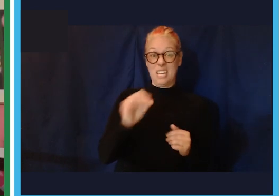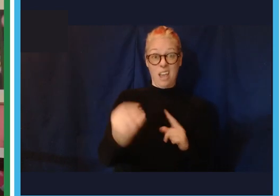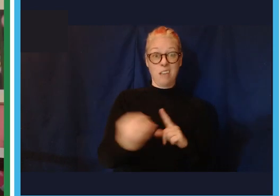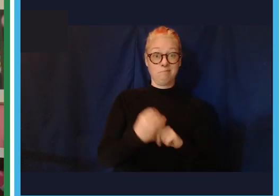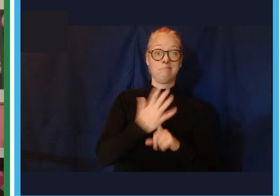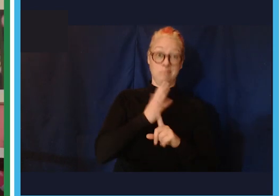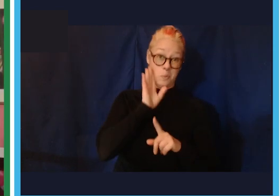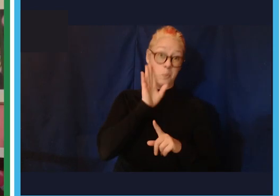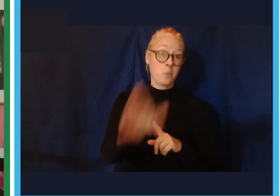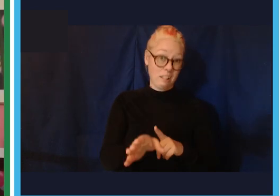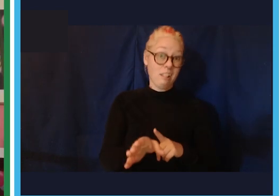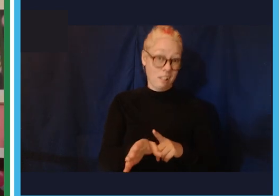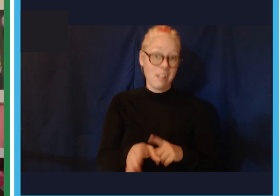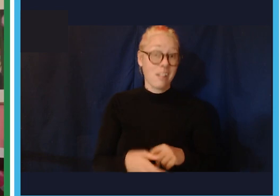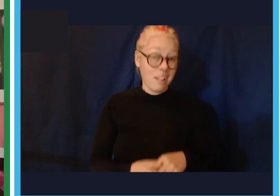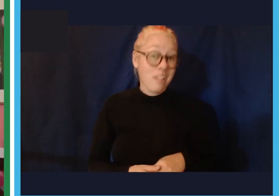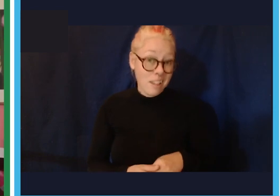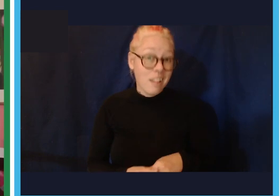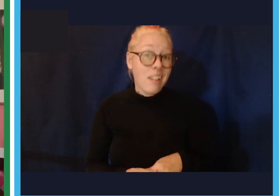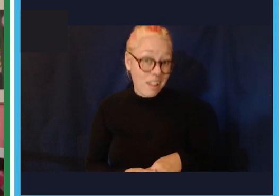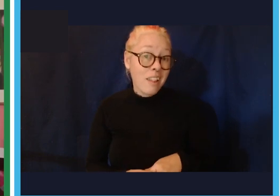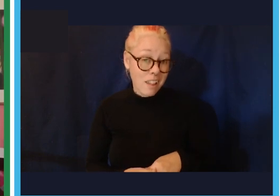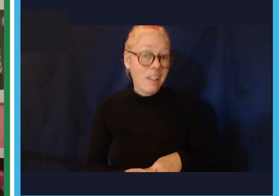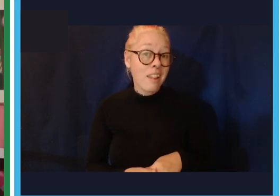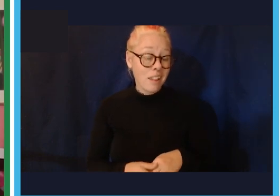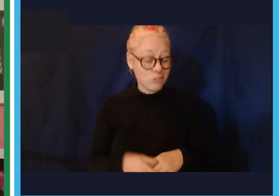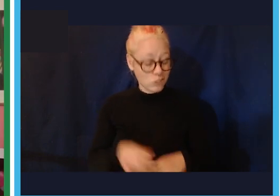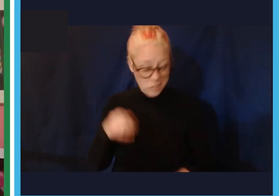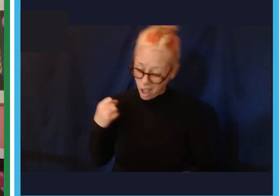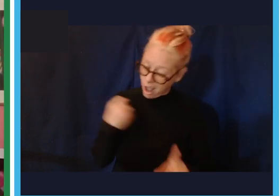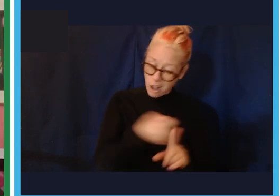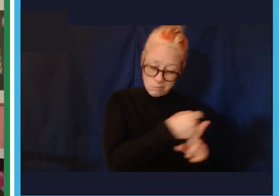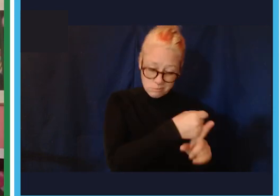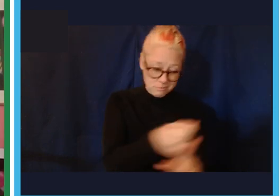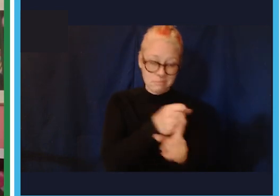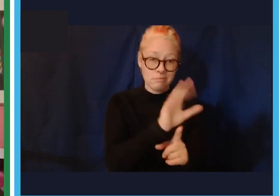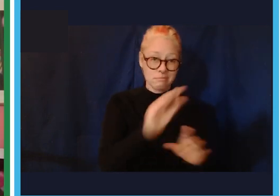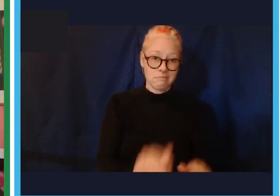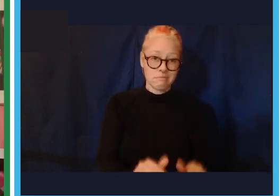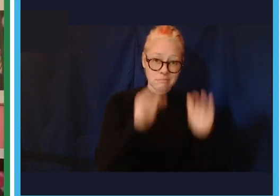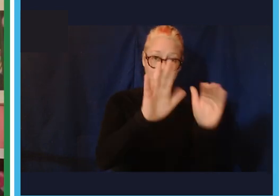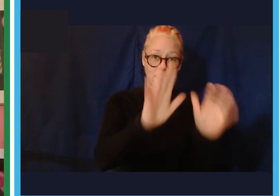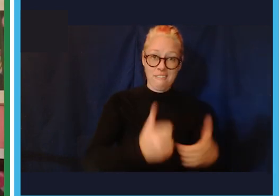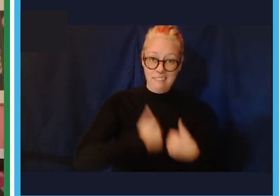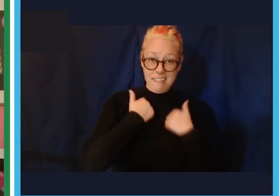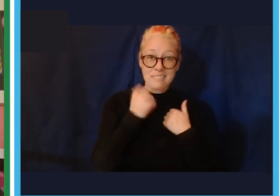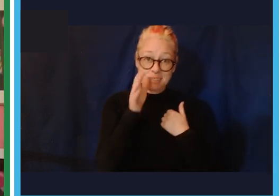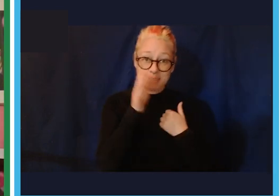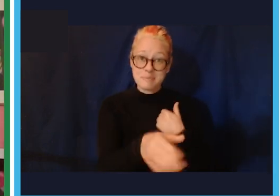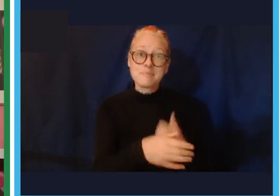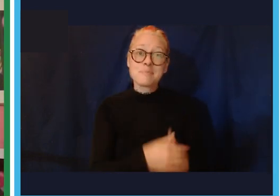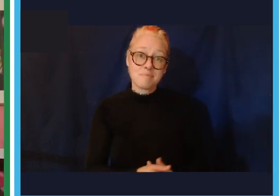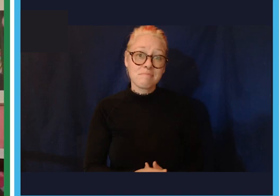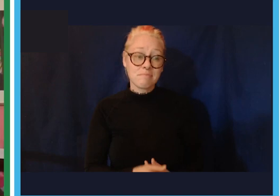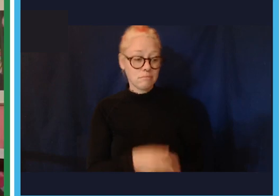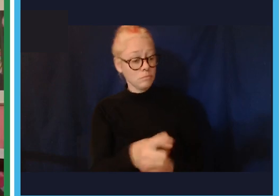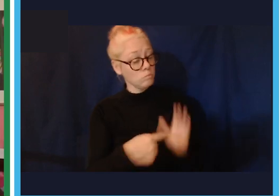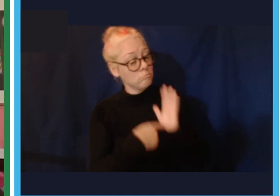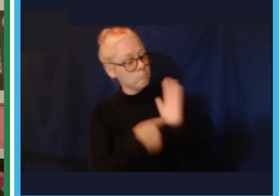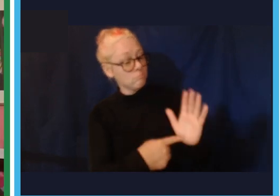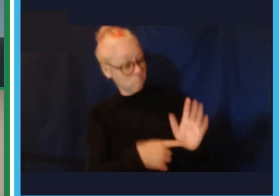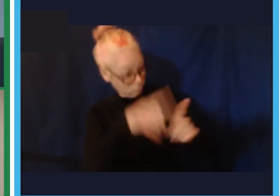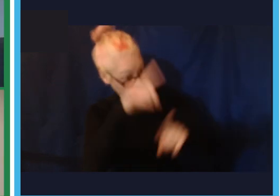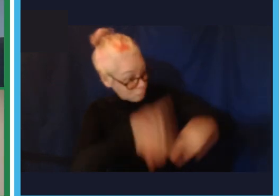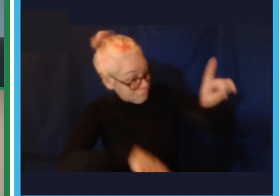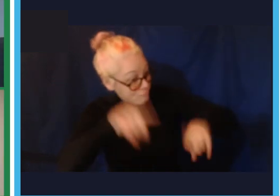can look like and that everything is kind of okay. I think that's so important. And I think, so that's one of the ways that I